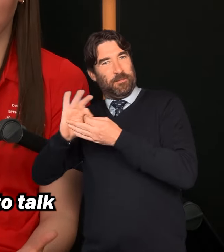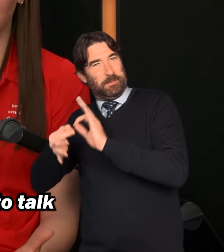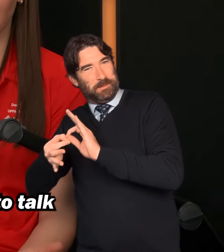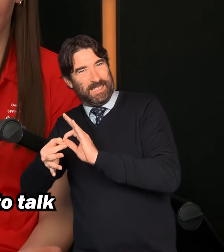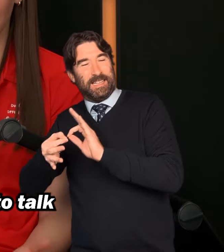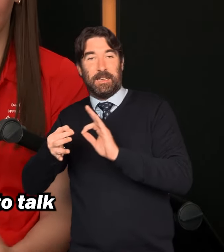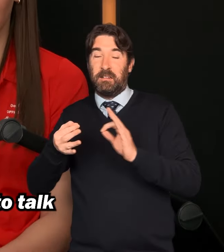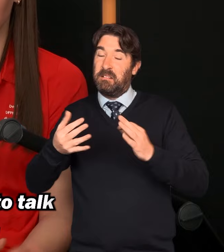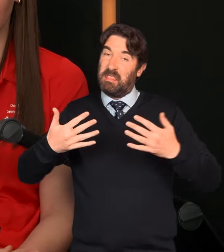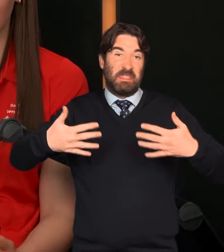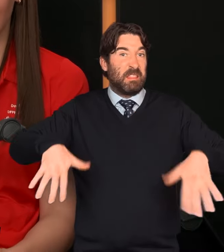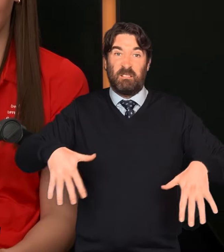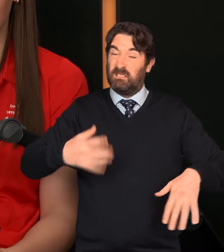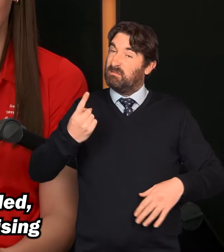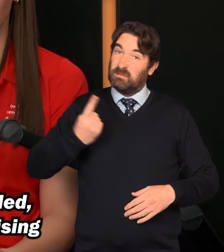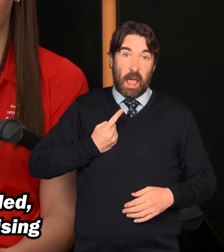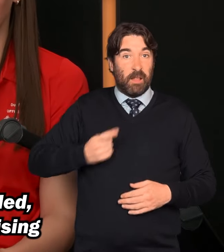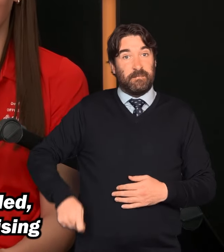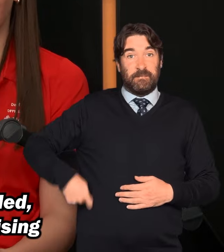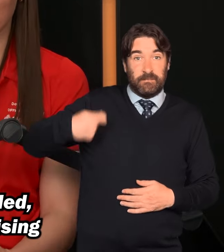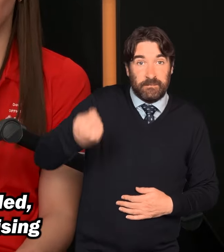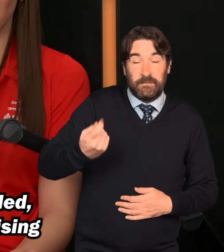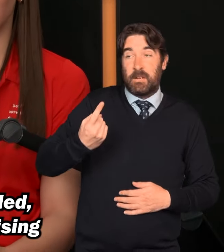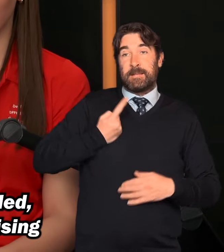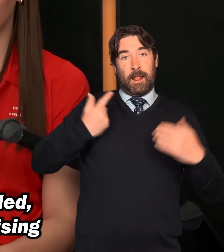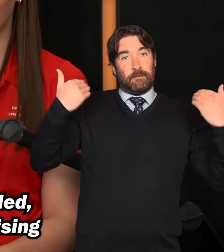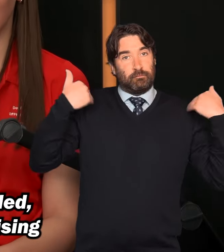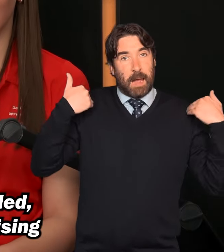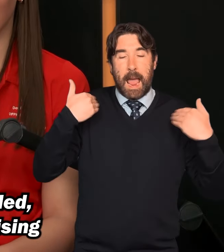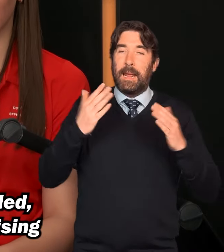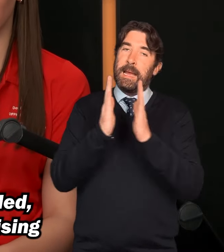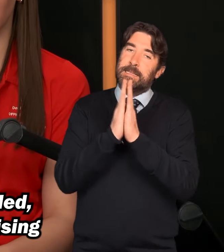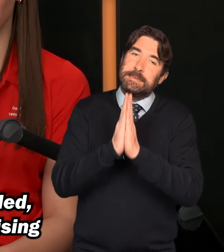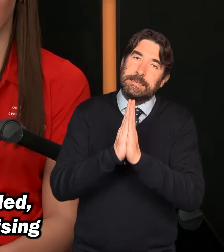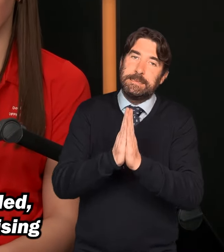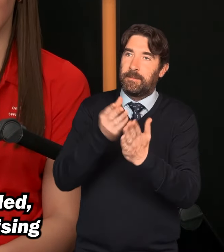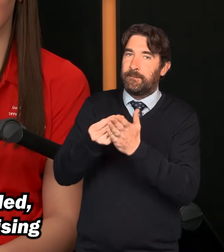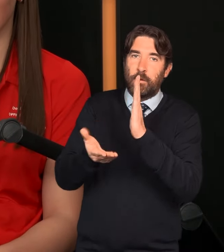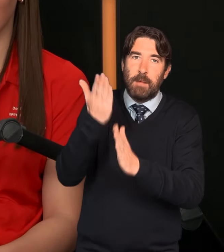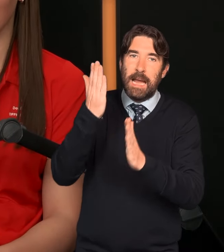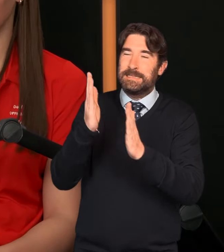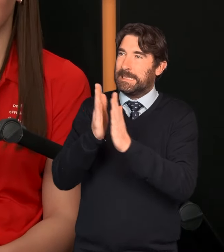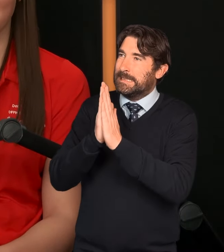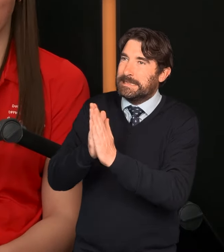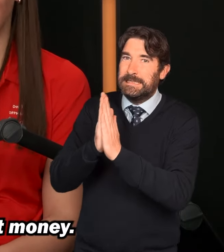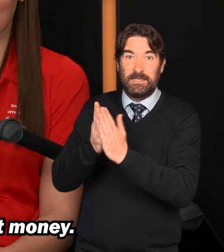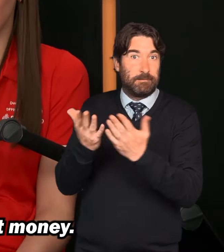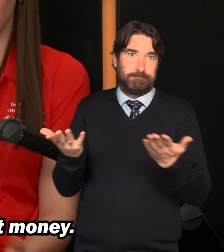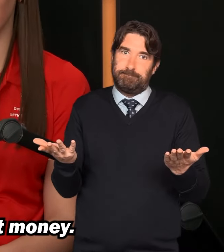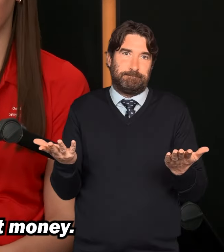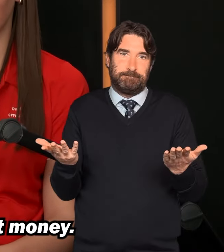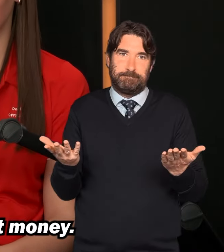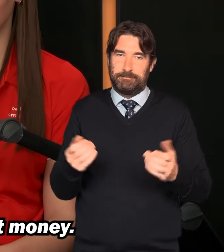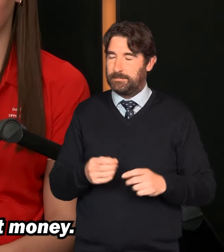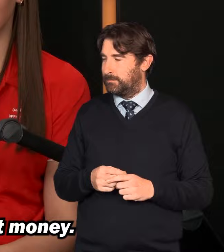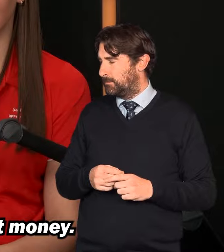meeting up to talk about Deaflympics with the rest of the athletes. But yeah, it's all self-funded, like through doing fundraising, all of that. That's the only way